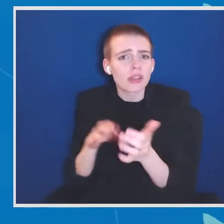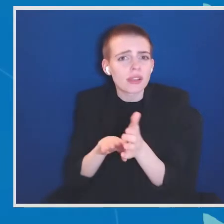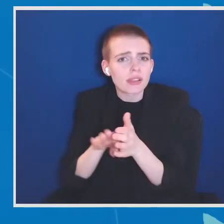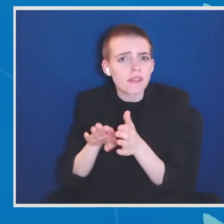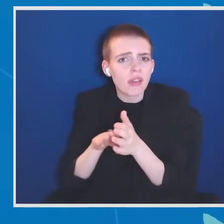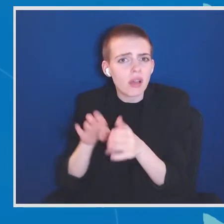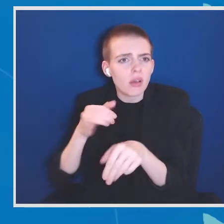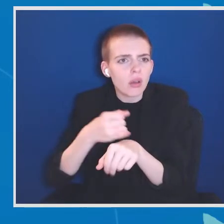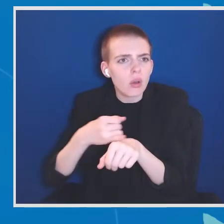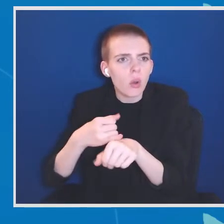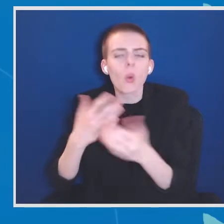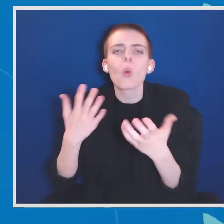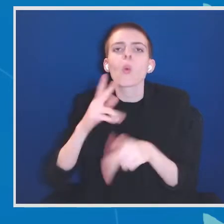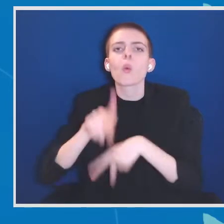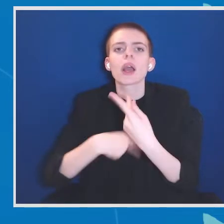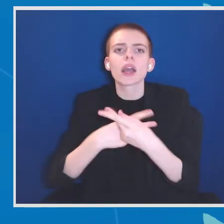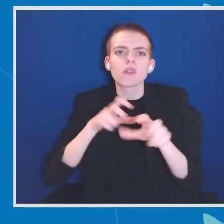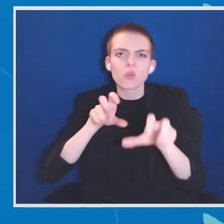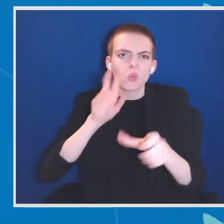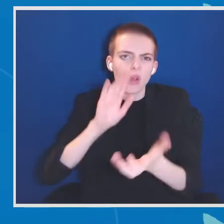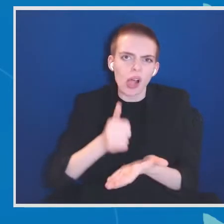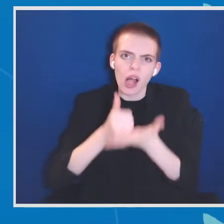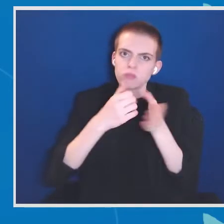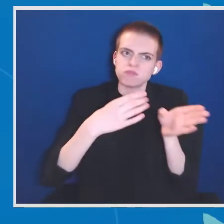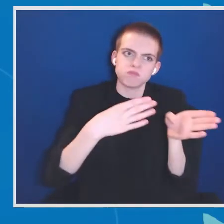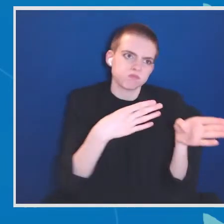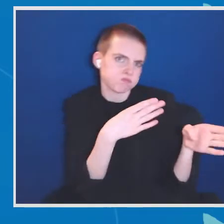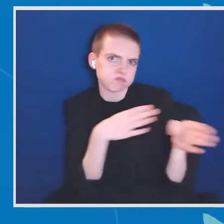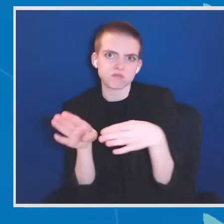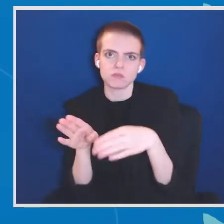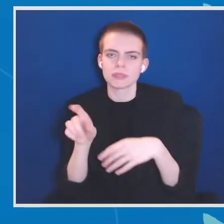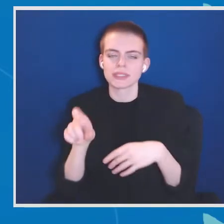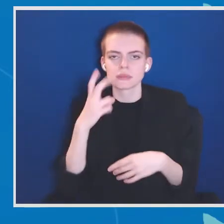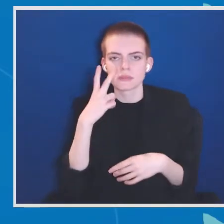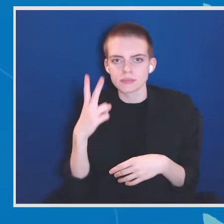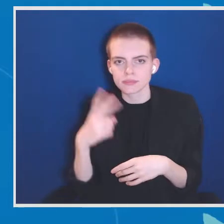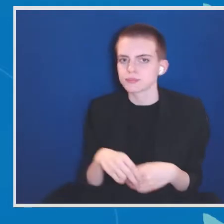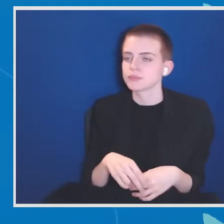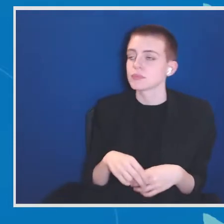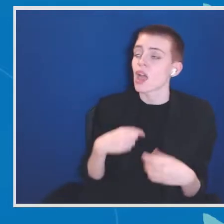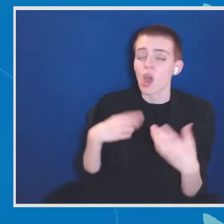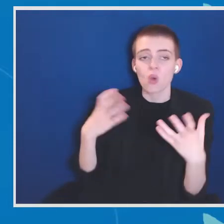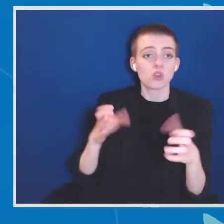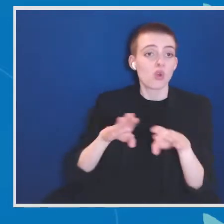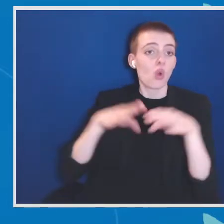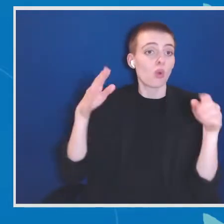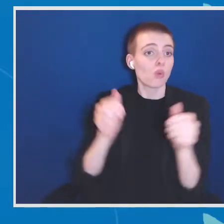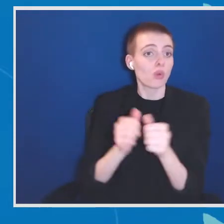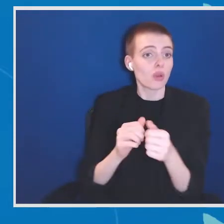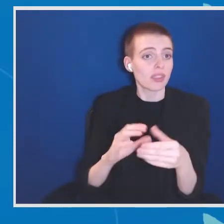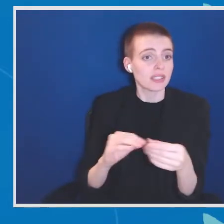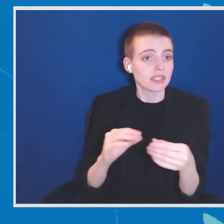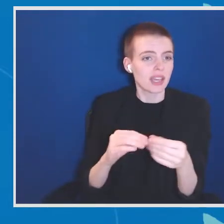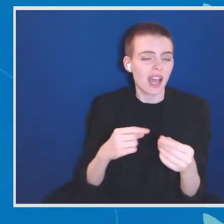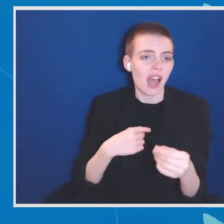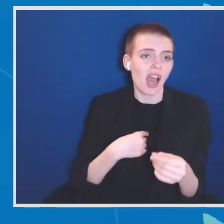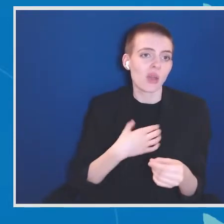need to see? Well, I'd like to first start by saying I wish Ted came to Palau 7 years ago,